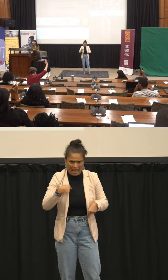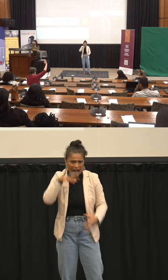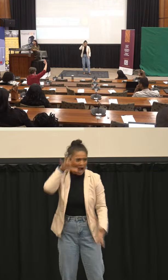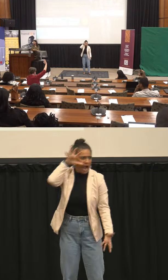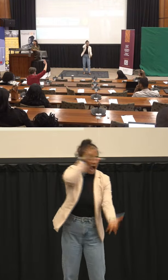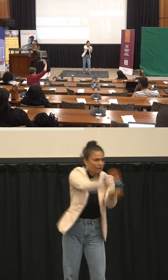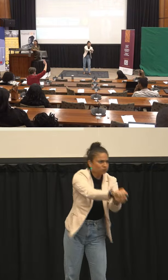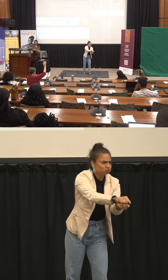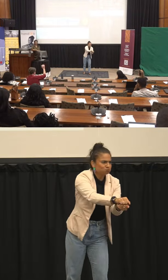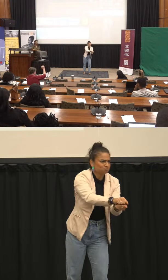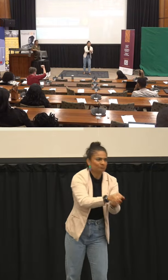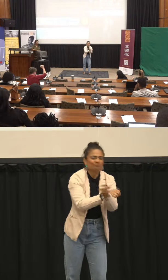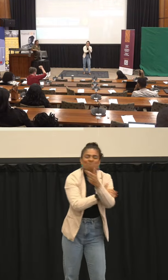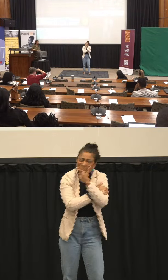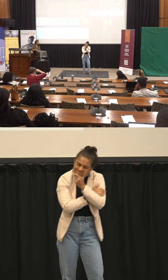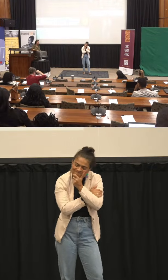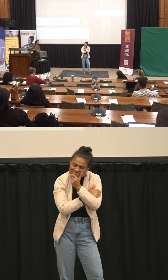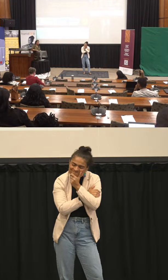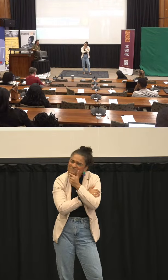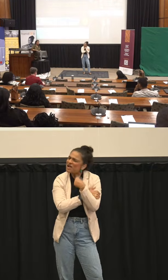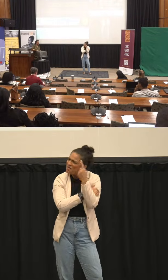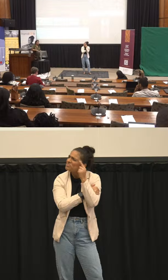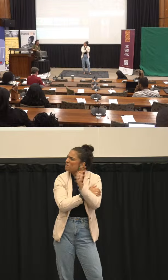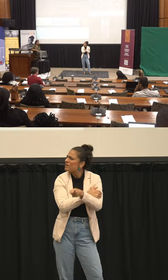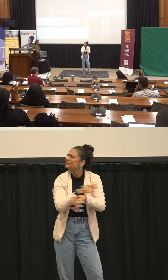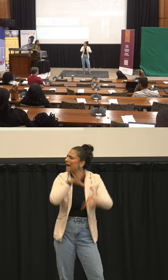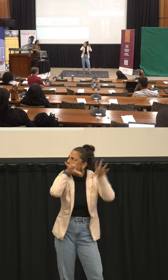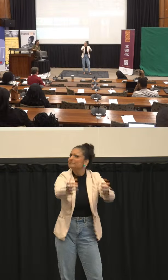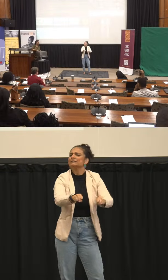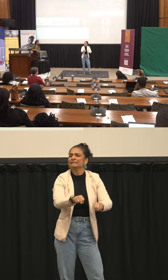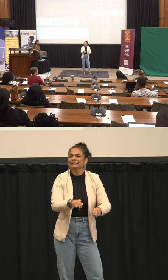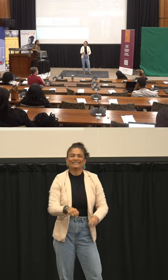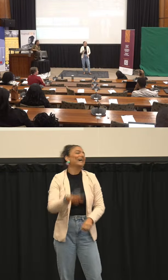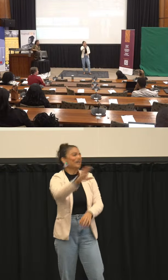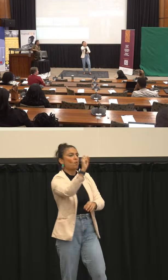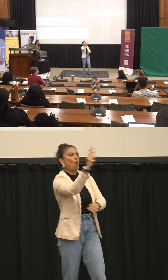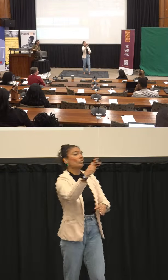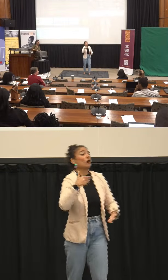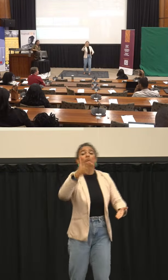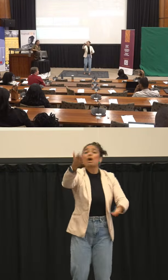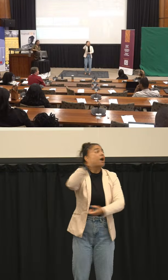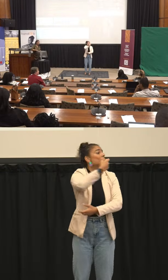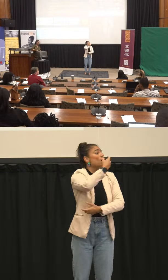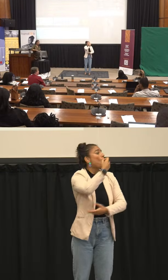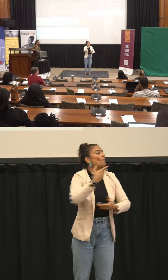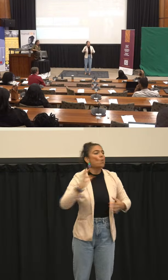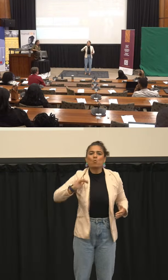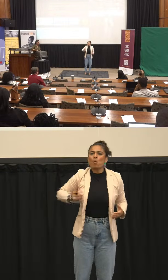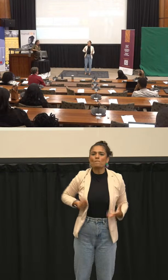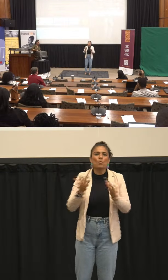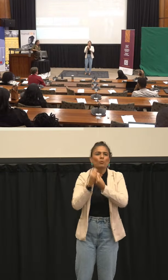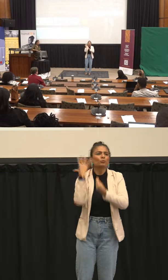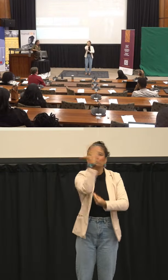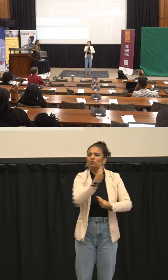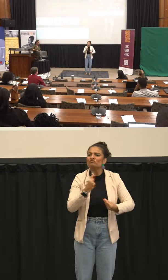one? Are you nervous? I won't bite you, I promise. Okay, so